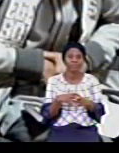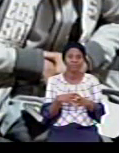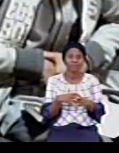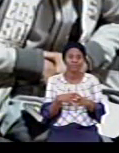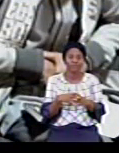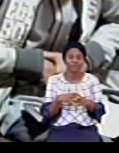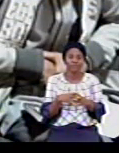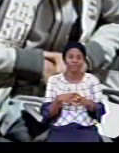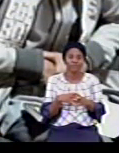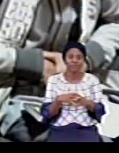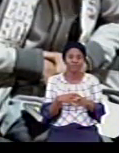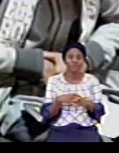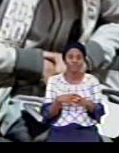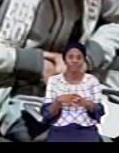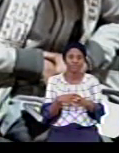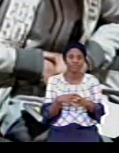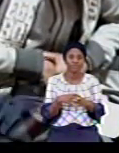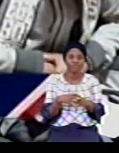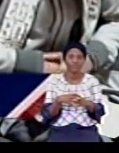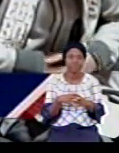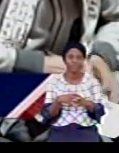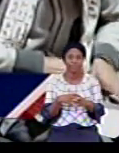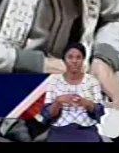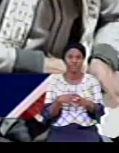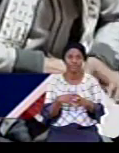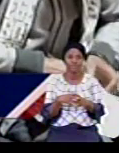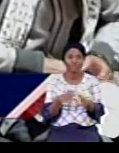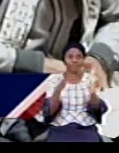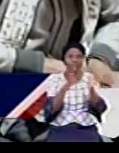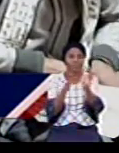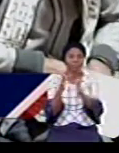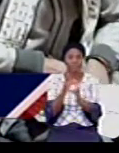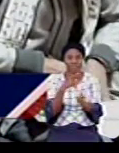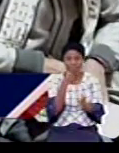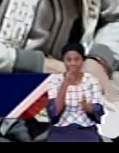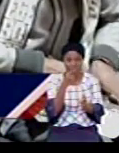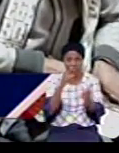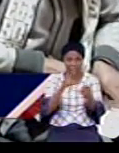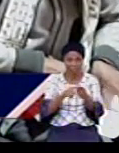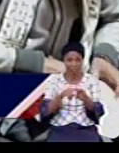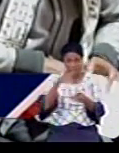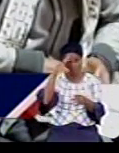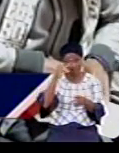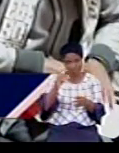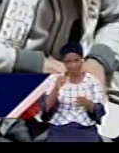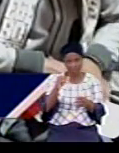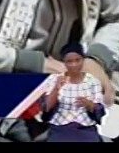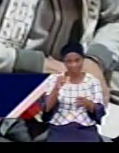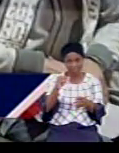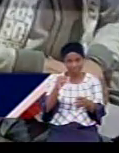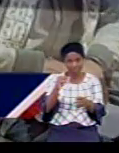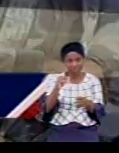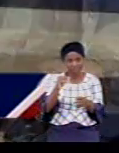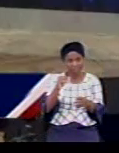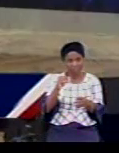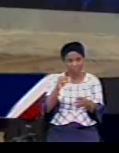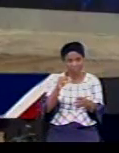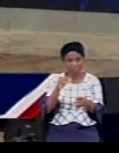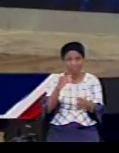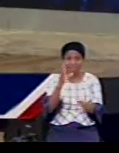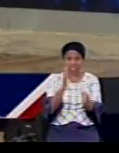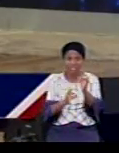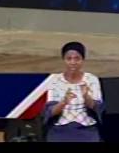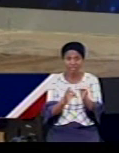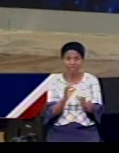9, verse 23, Jesus says unto him,